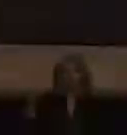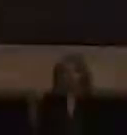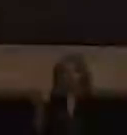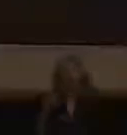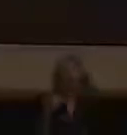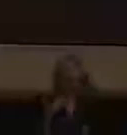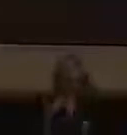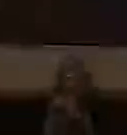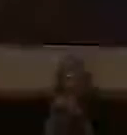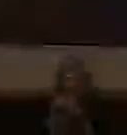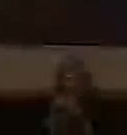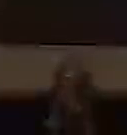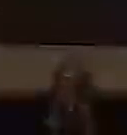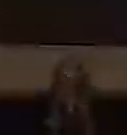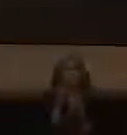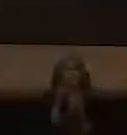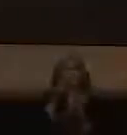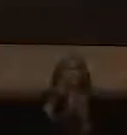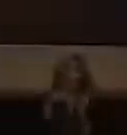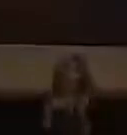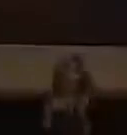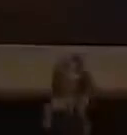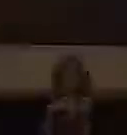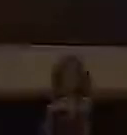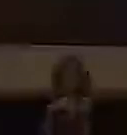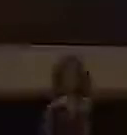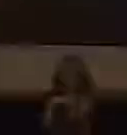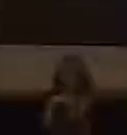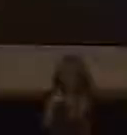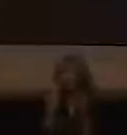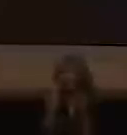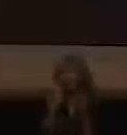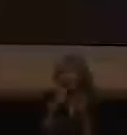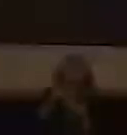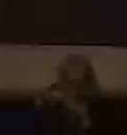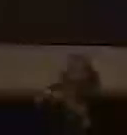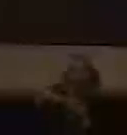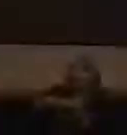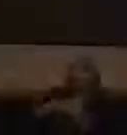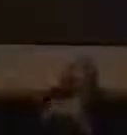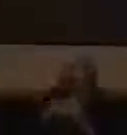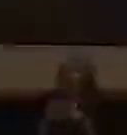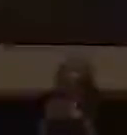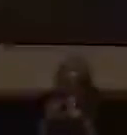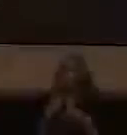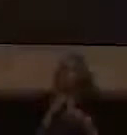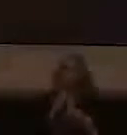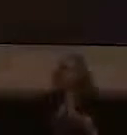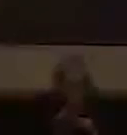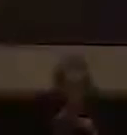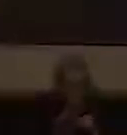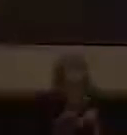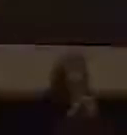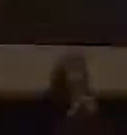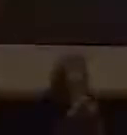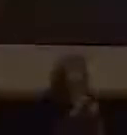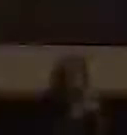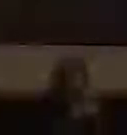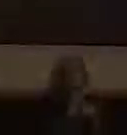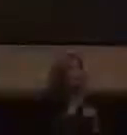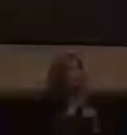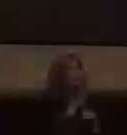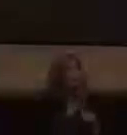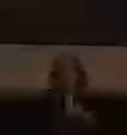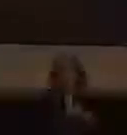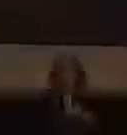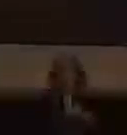avoided, as it suggests there's a burdensome need there, when instead it's really our delivery and our accommodations that need to change to be